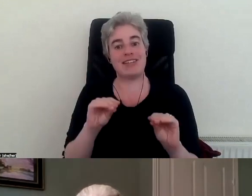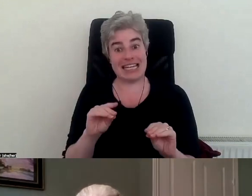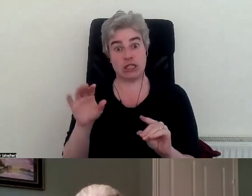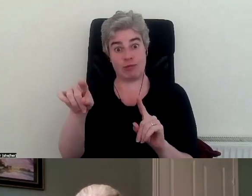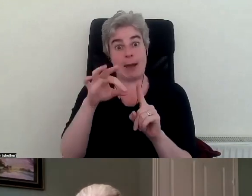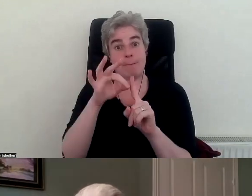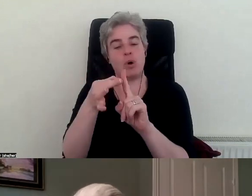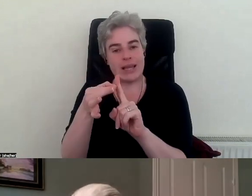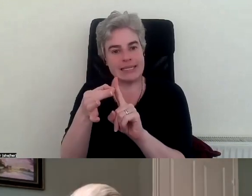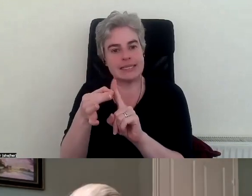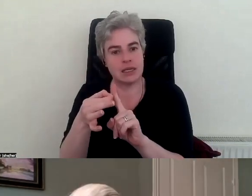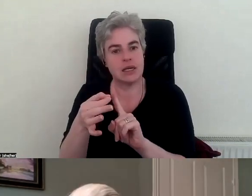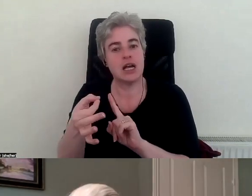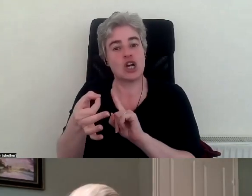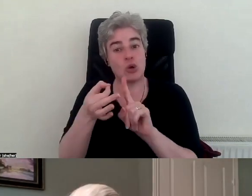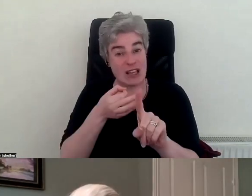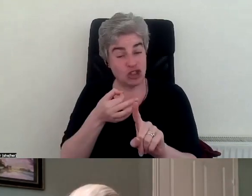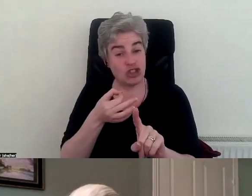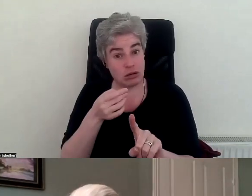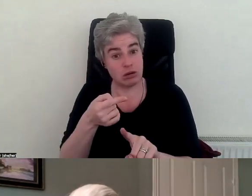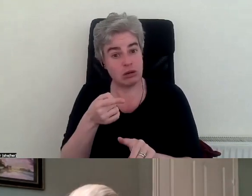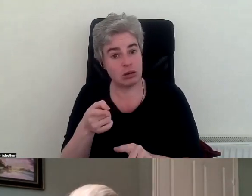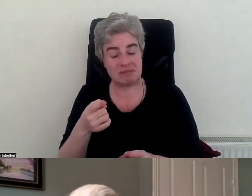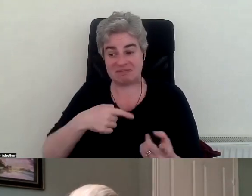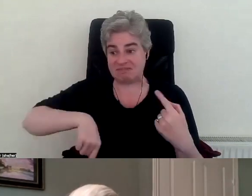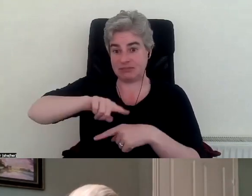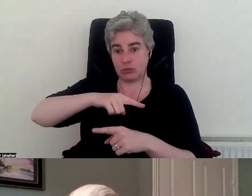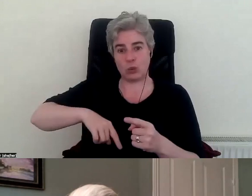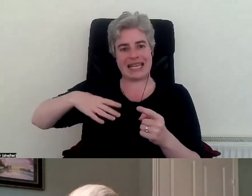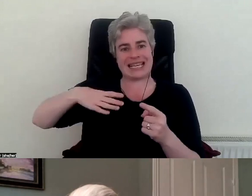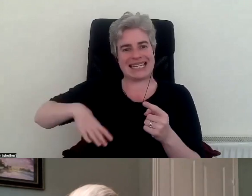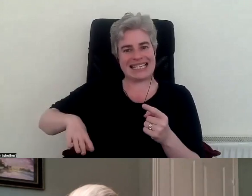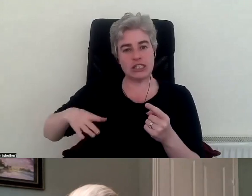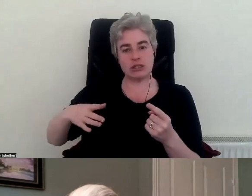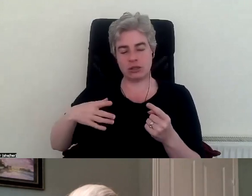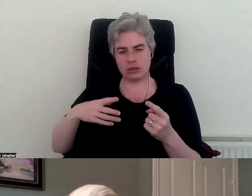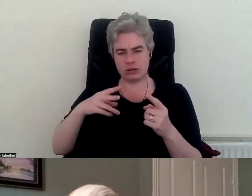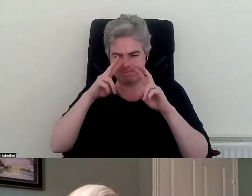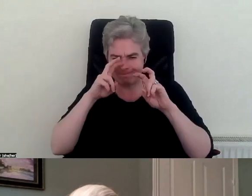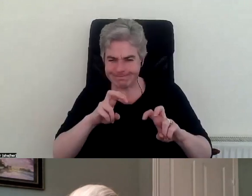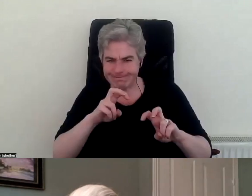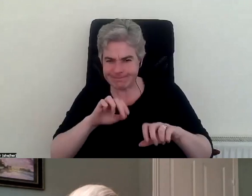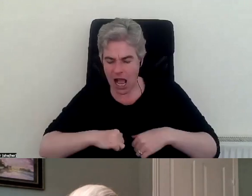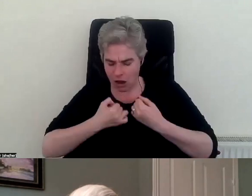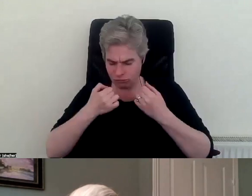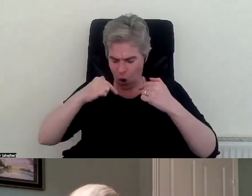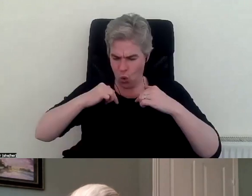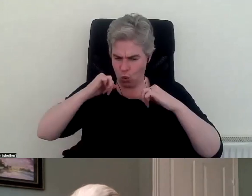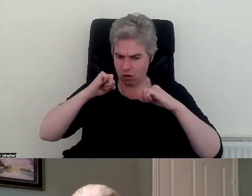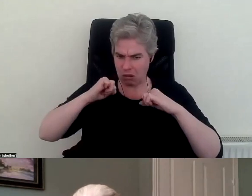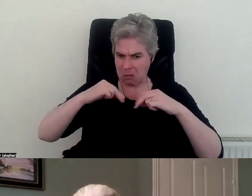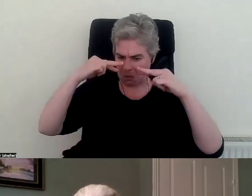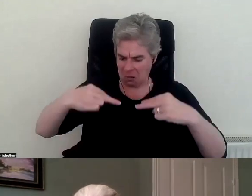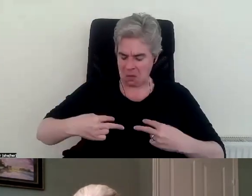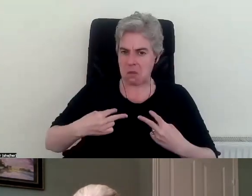point and the question whether we need to examine our own